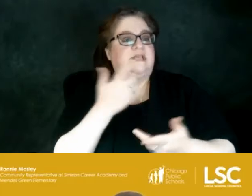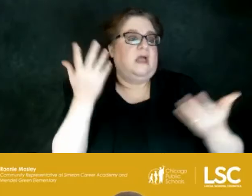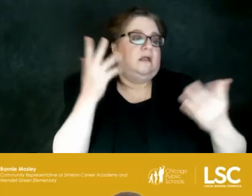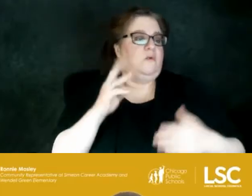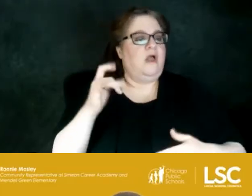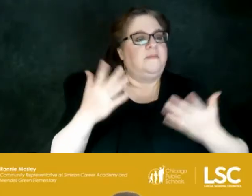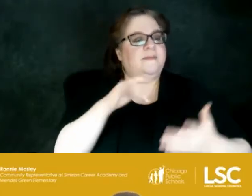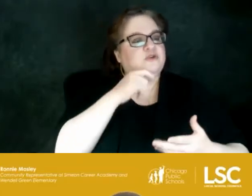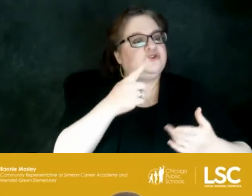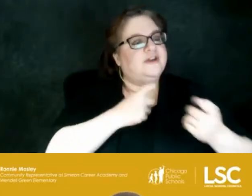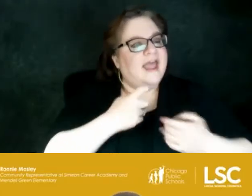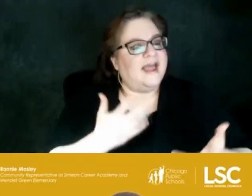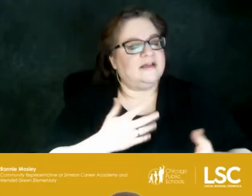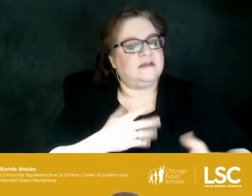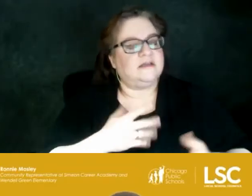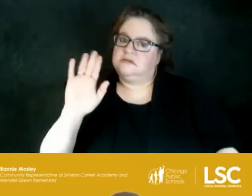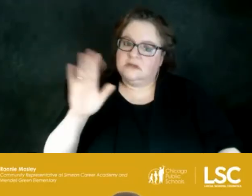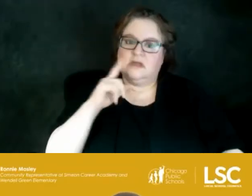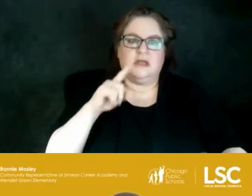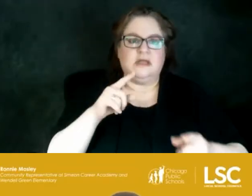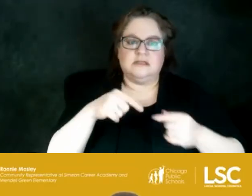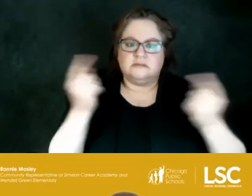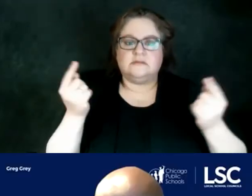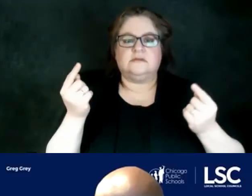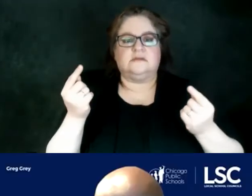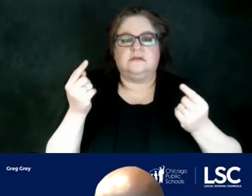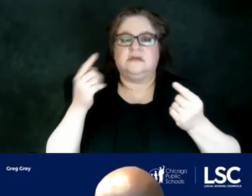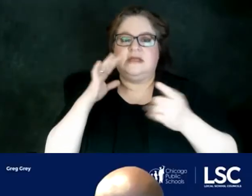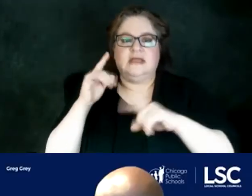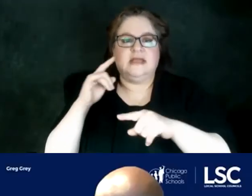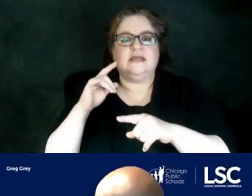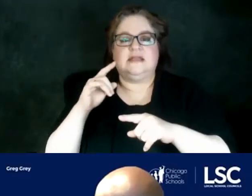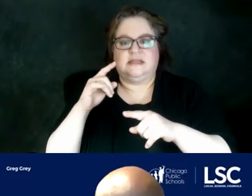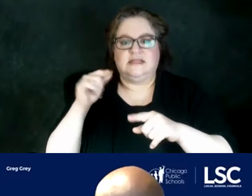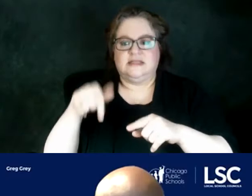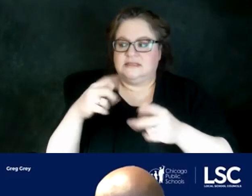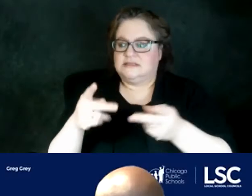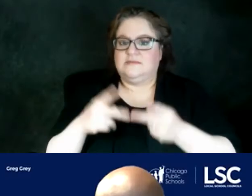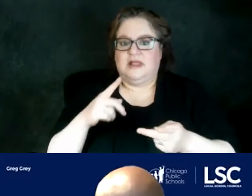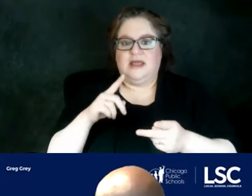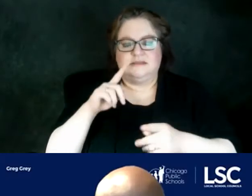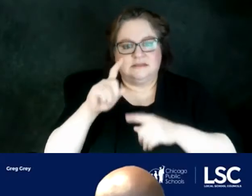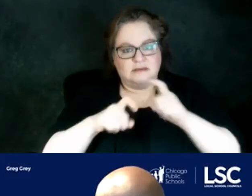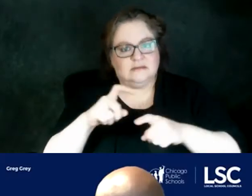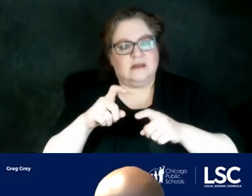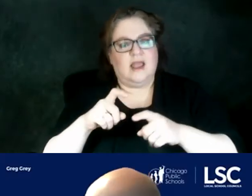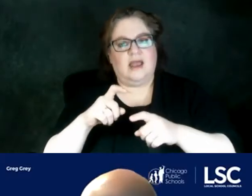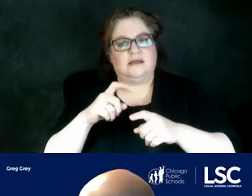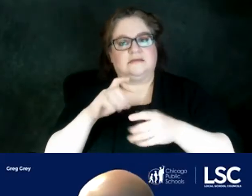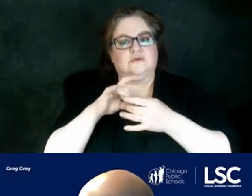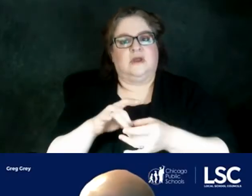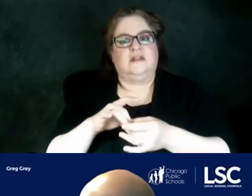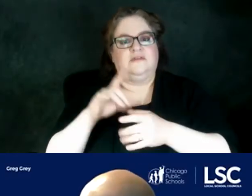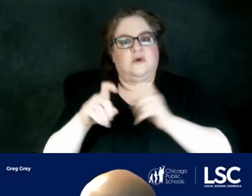you shouldn't be asking those questions. No, it is precisely the avenue and the forum to ask relevant questions that affect all the